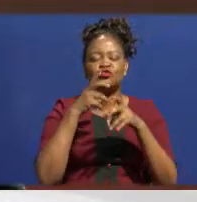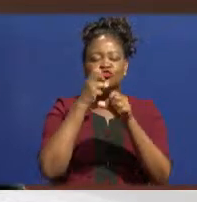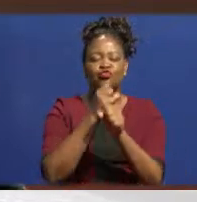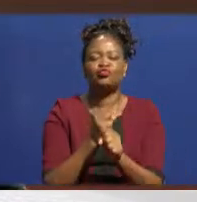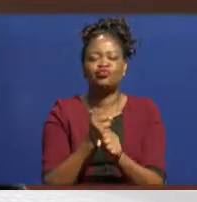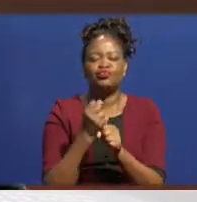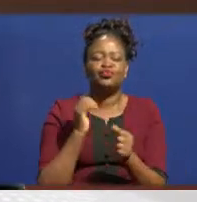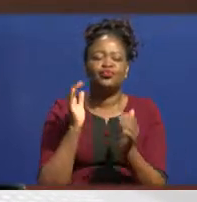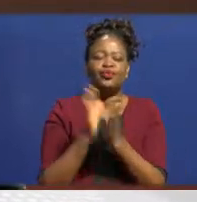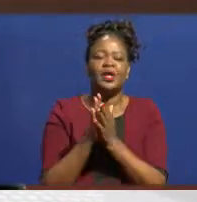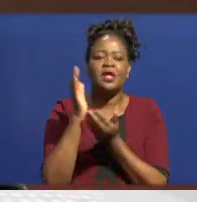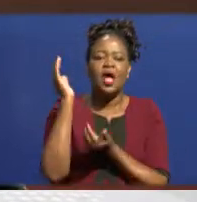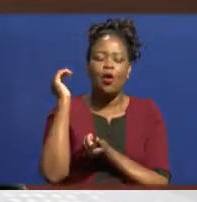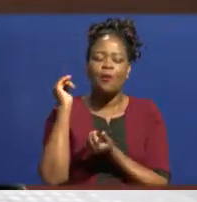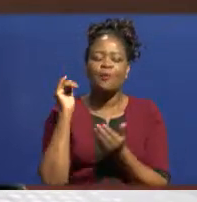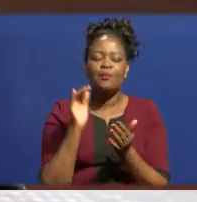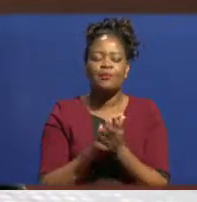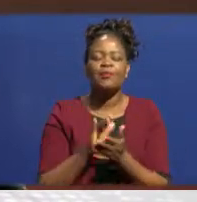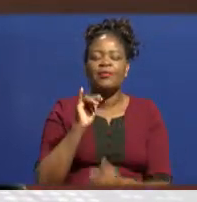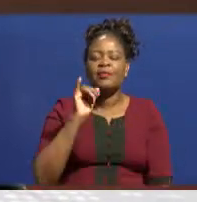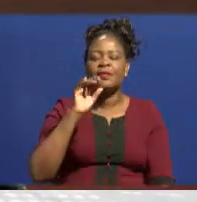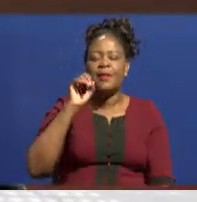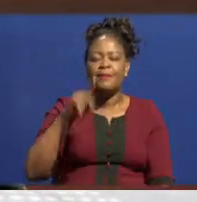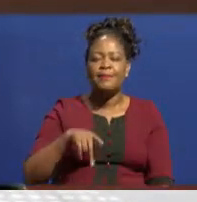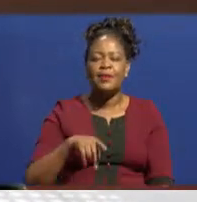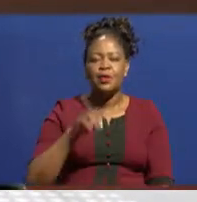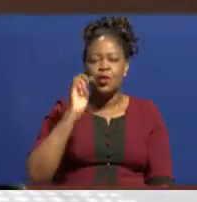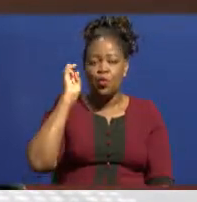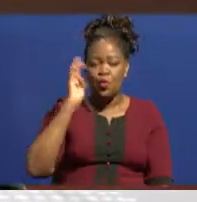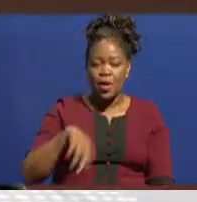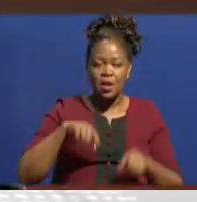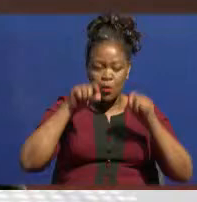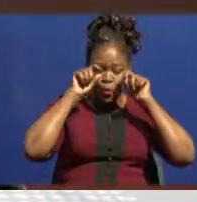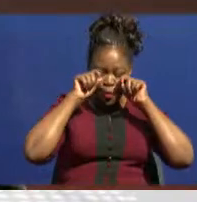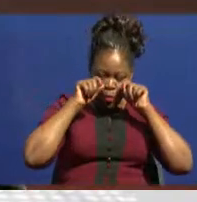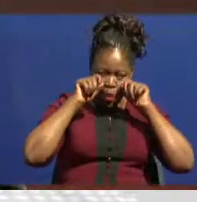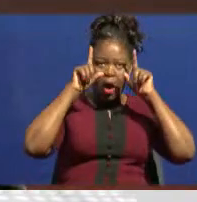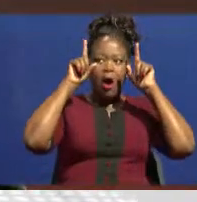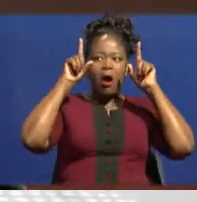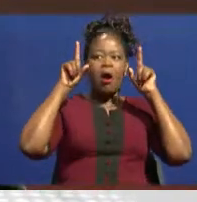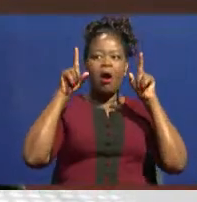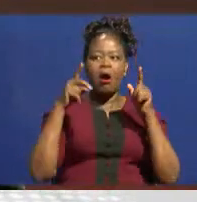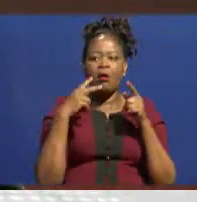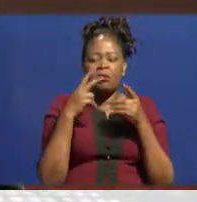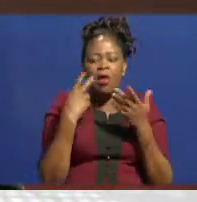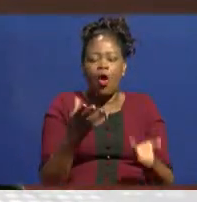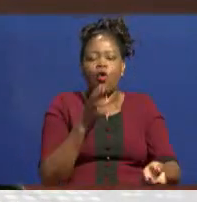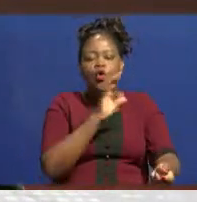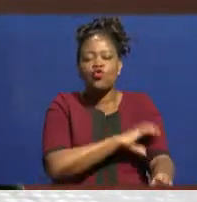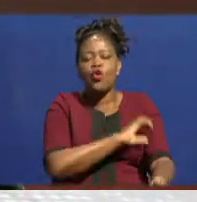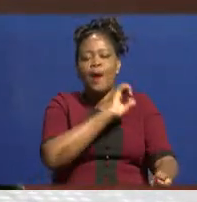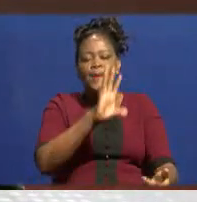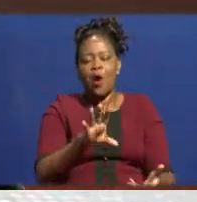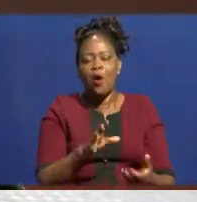hope our members of parliament will now open up their eye and find a way of strengthening their